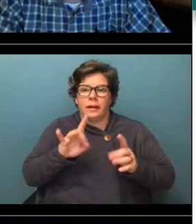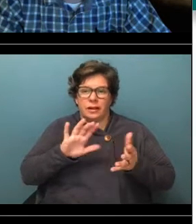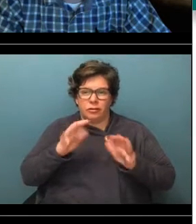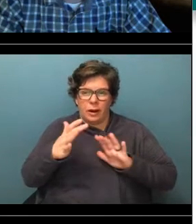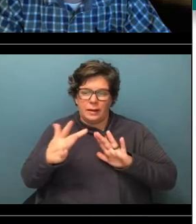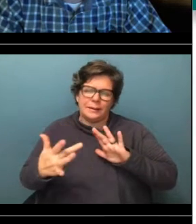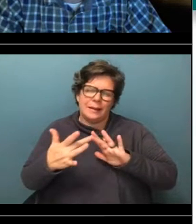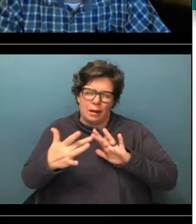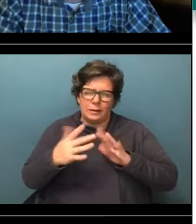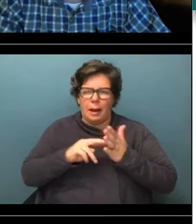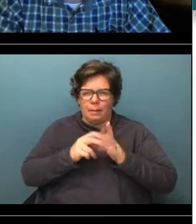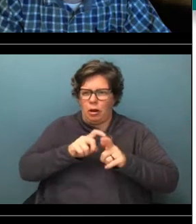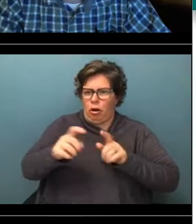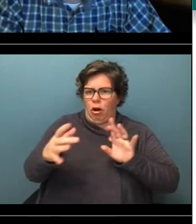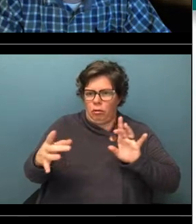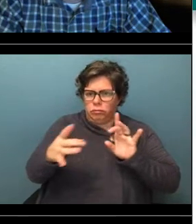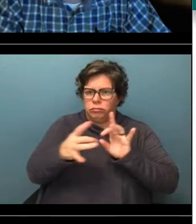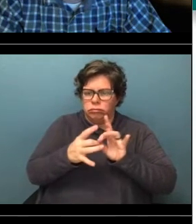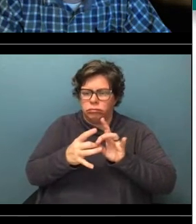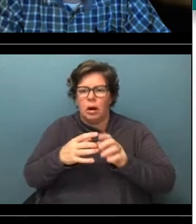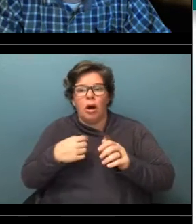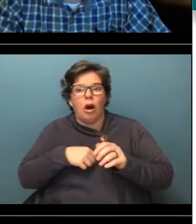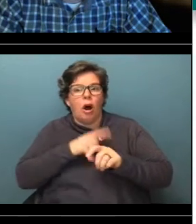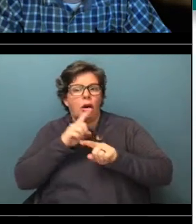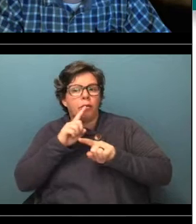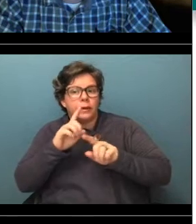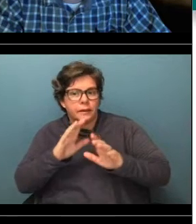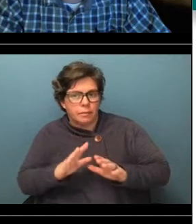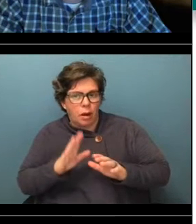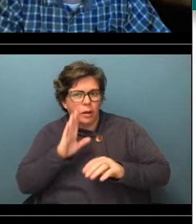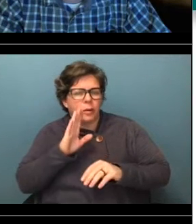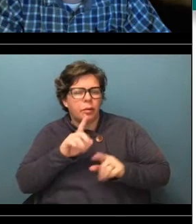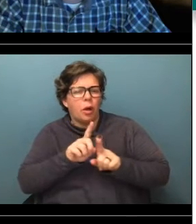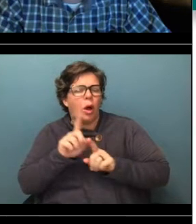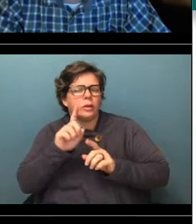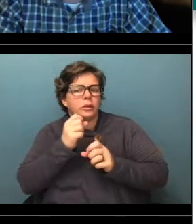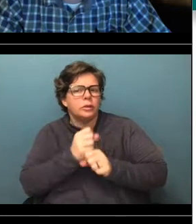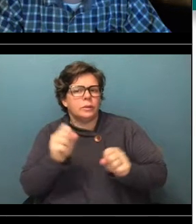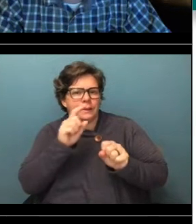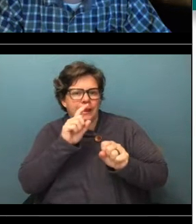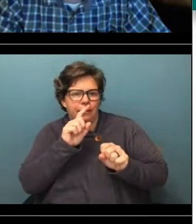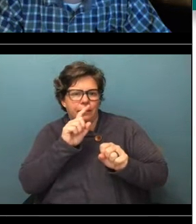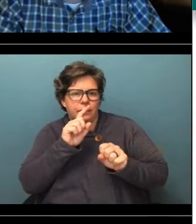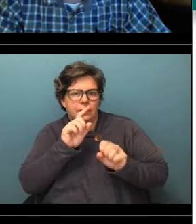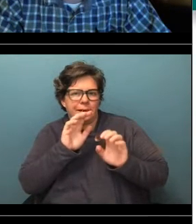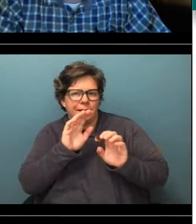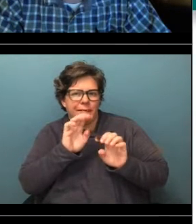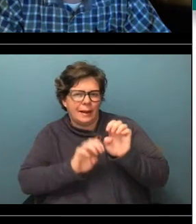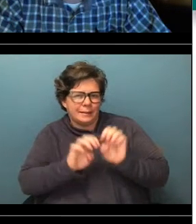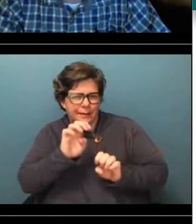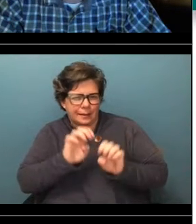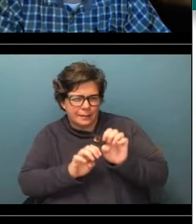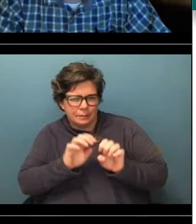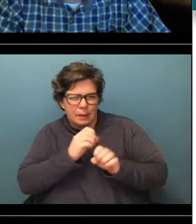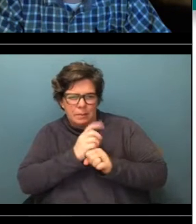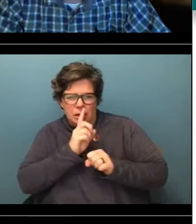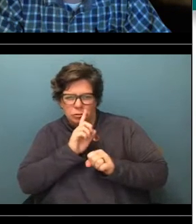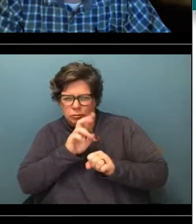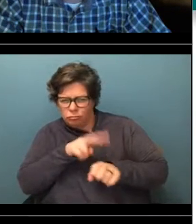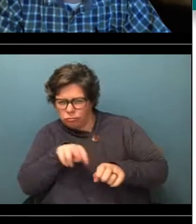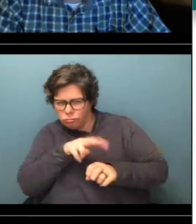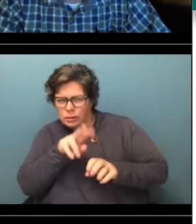phone call, our crisis responder will also do a safety assessment and really try to assess the